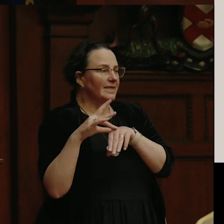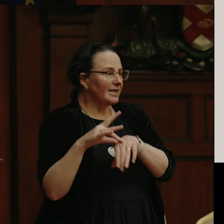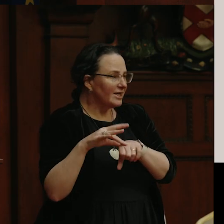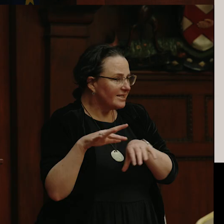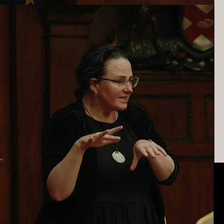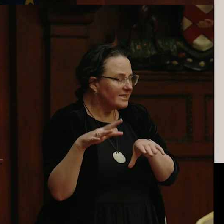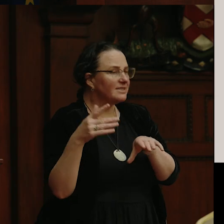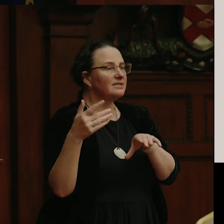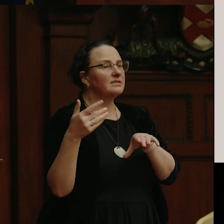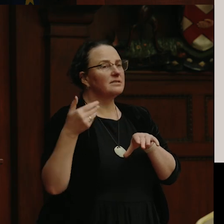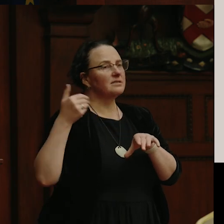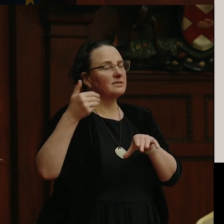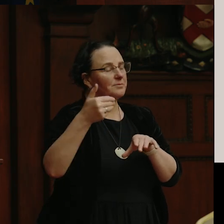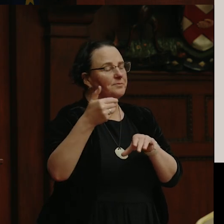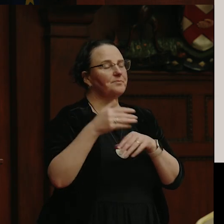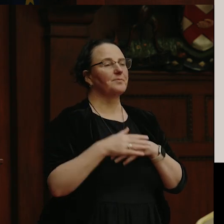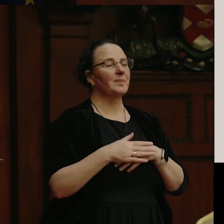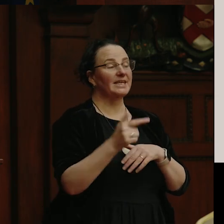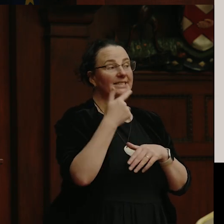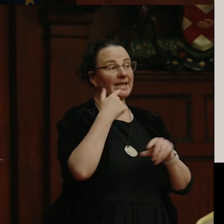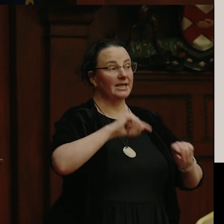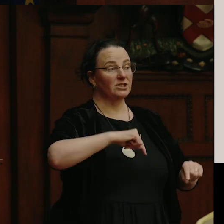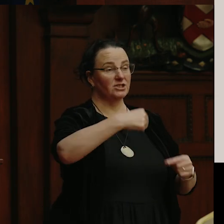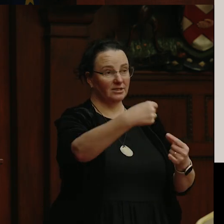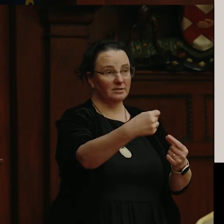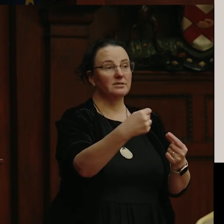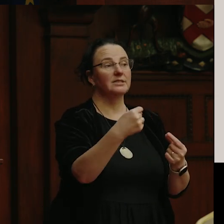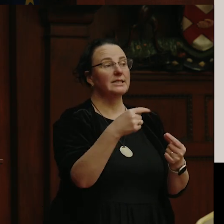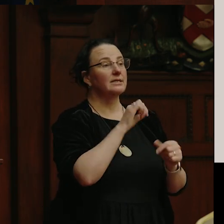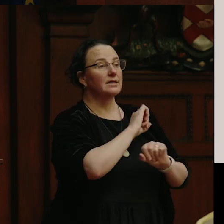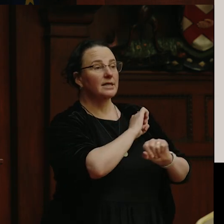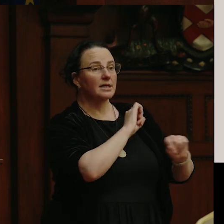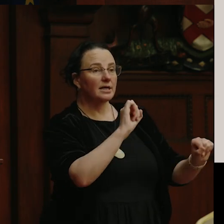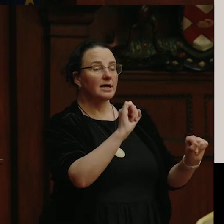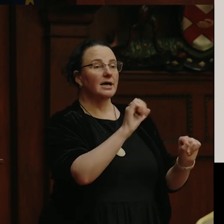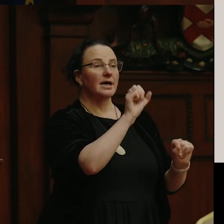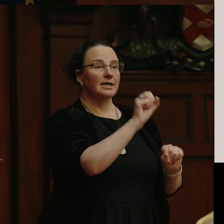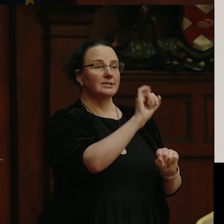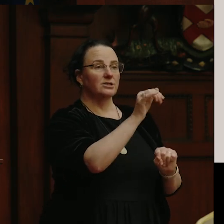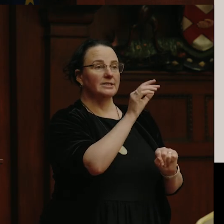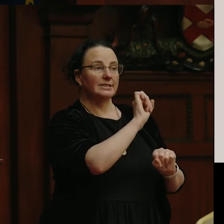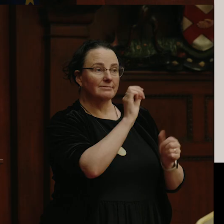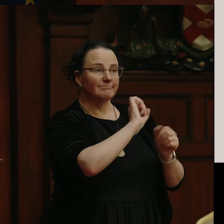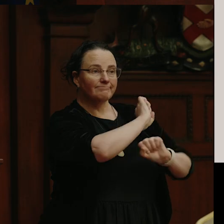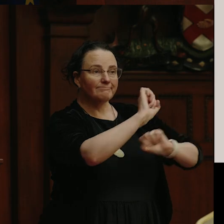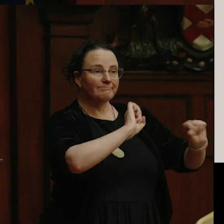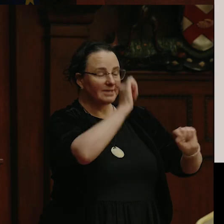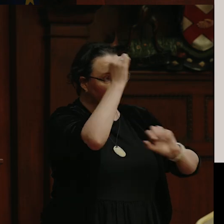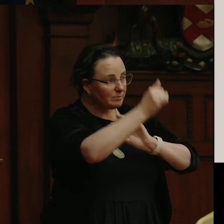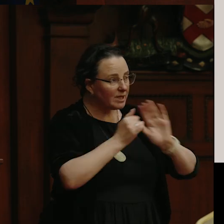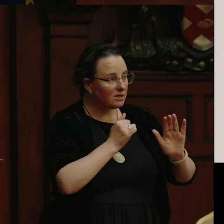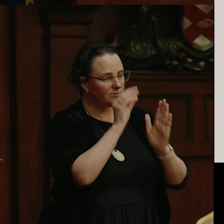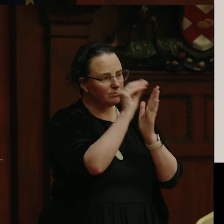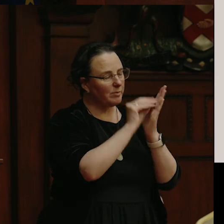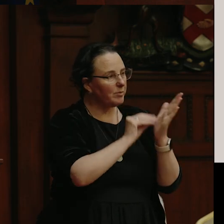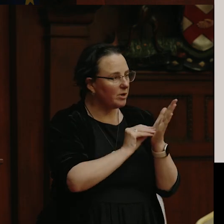so we're going to work on that. Our second challenge is to formally report patients' experience. I think, there's so much